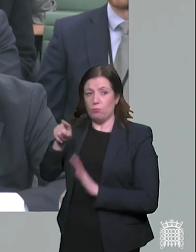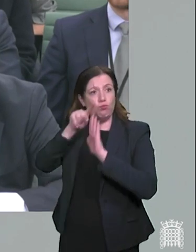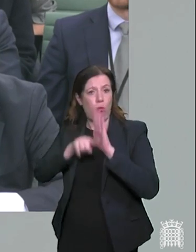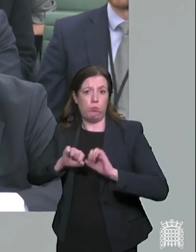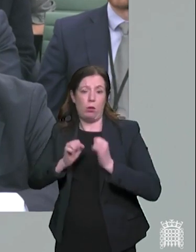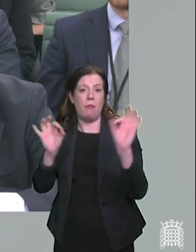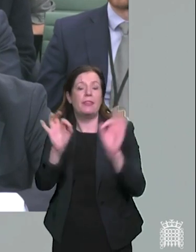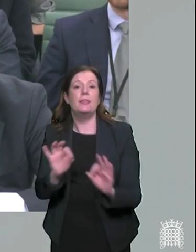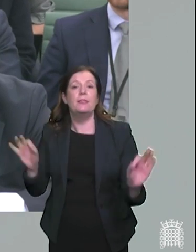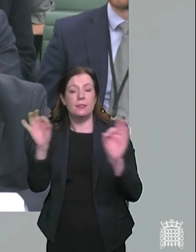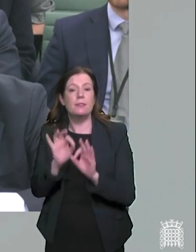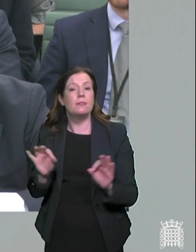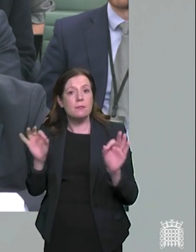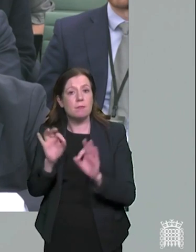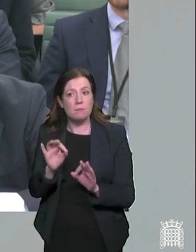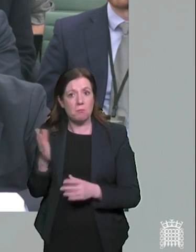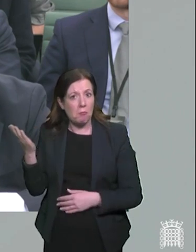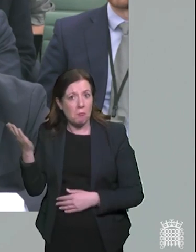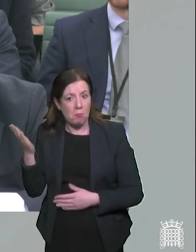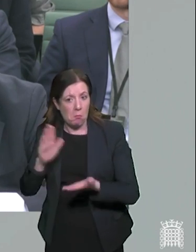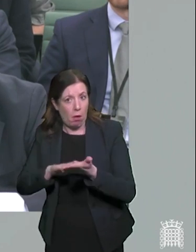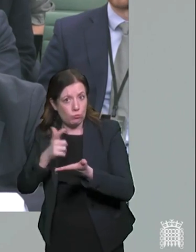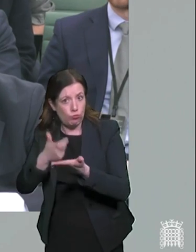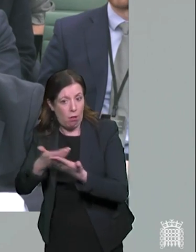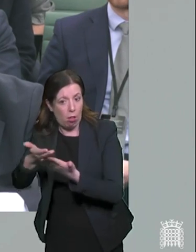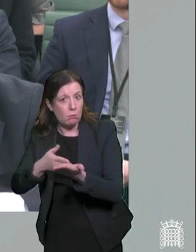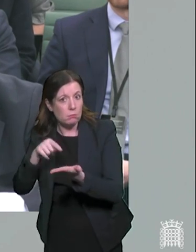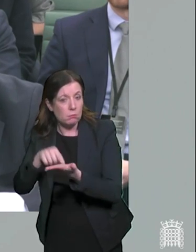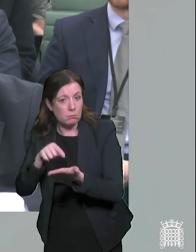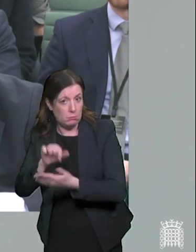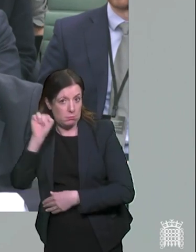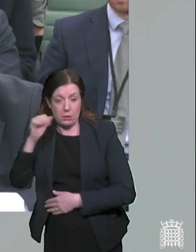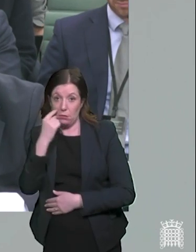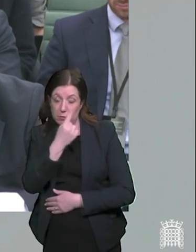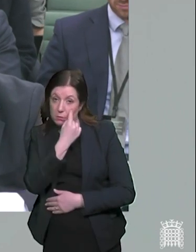broken. If you look at what he has to say,